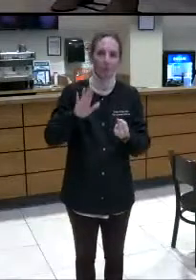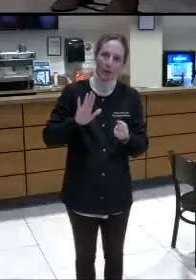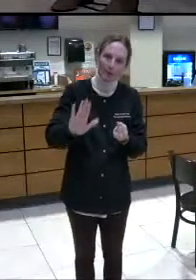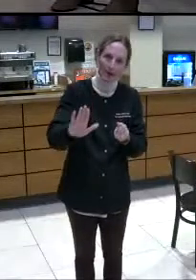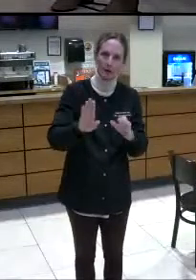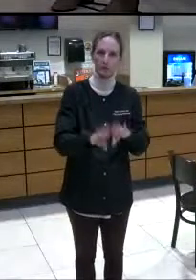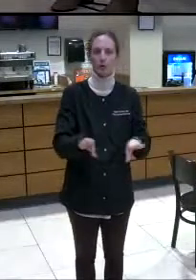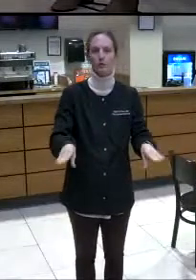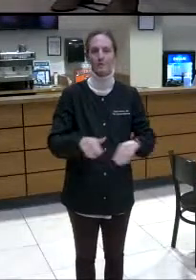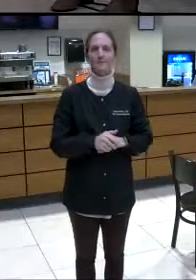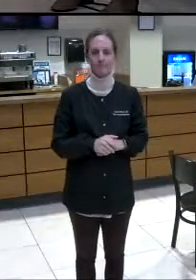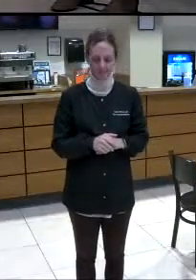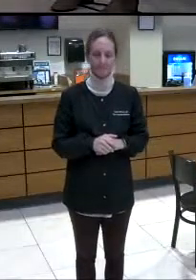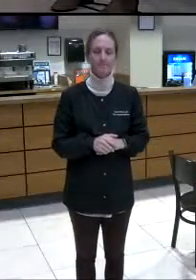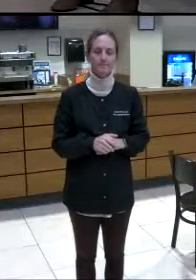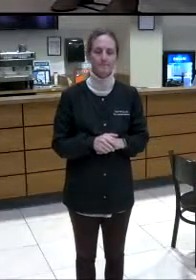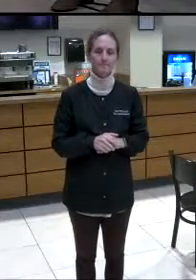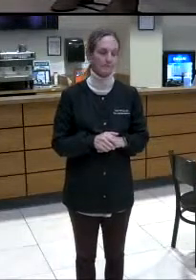Okay.